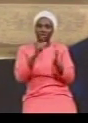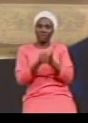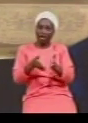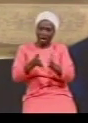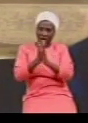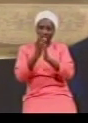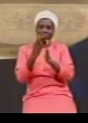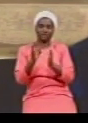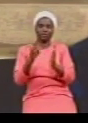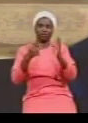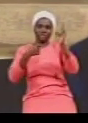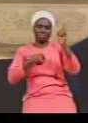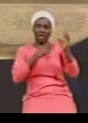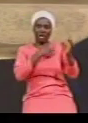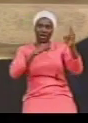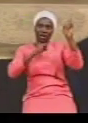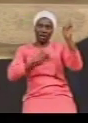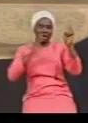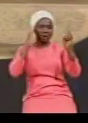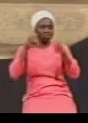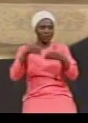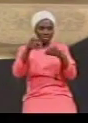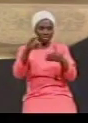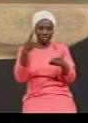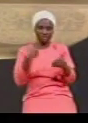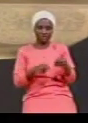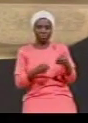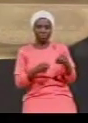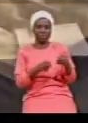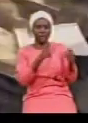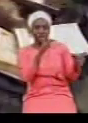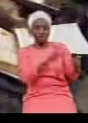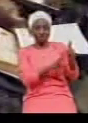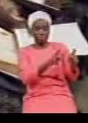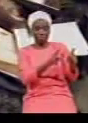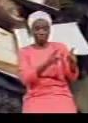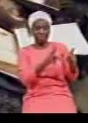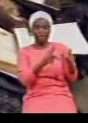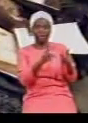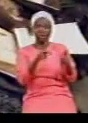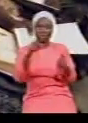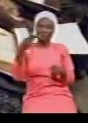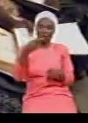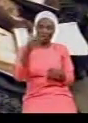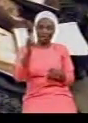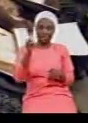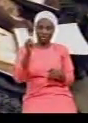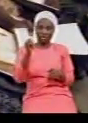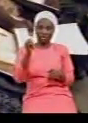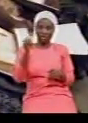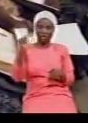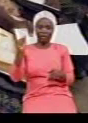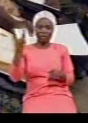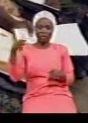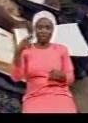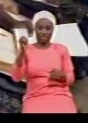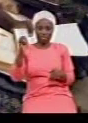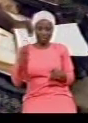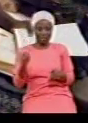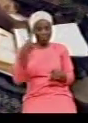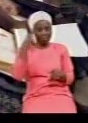shall give thee the heathen for thine inheritance. I see the fulfillment